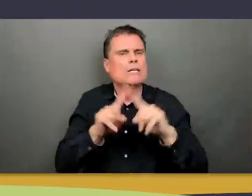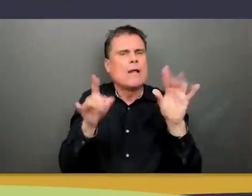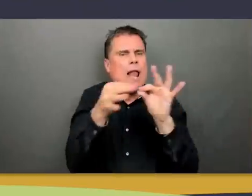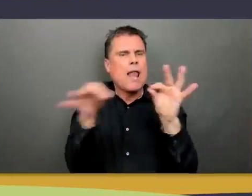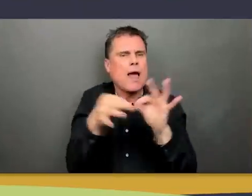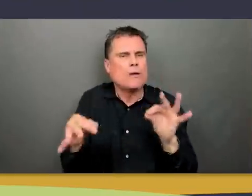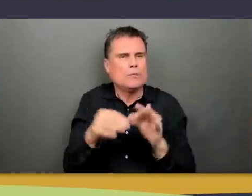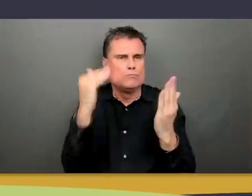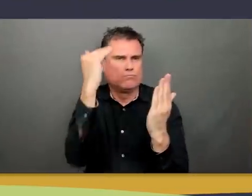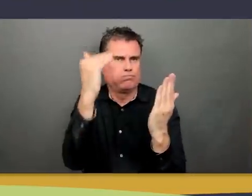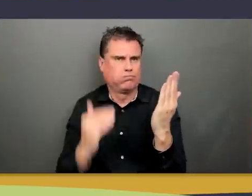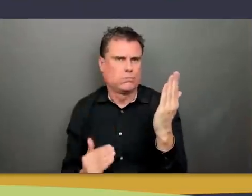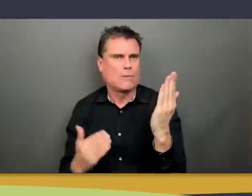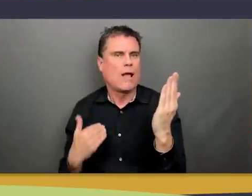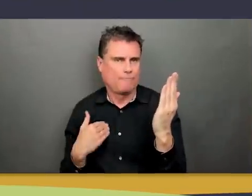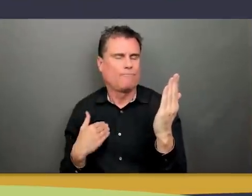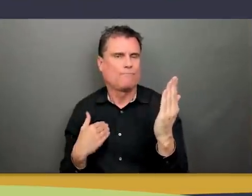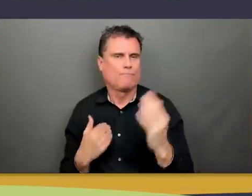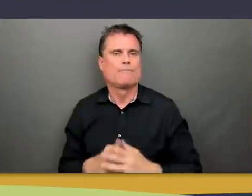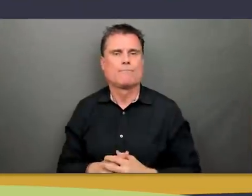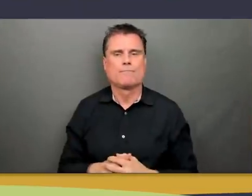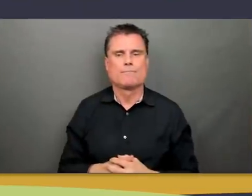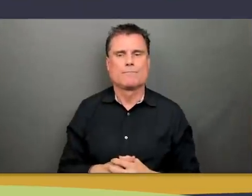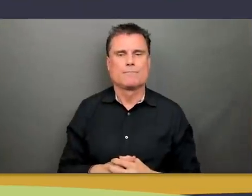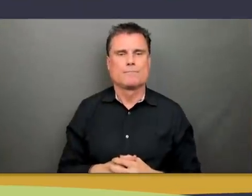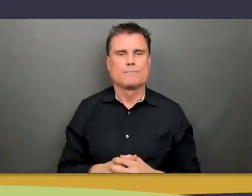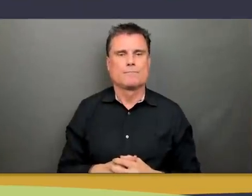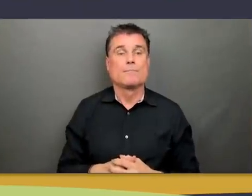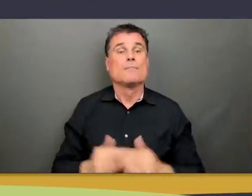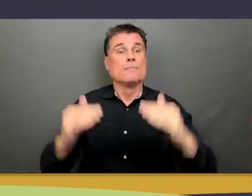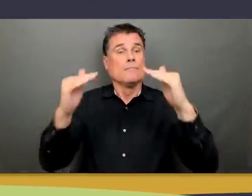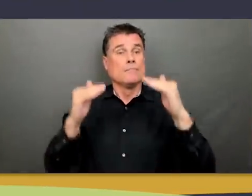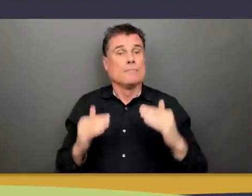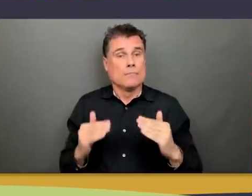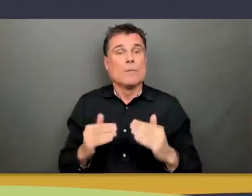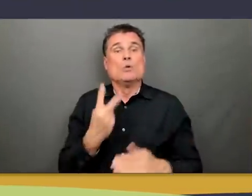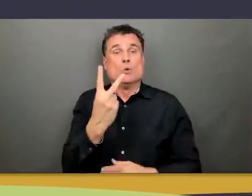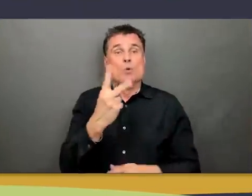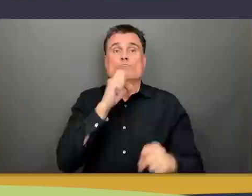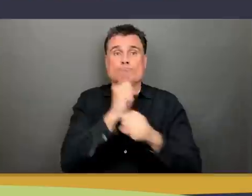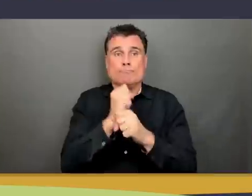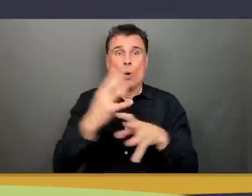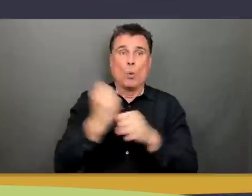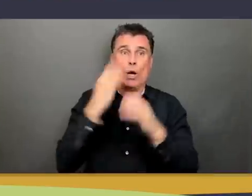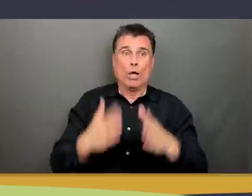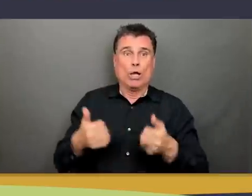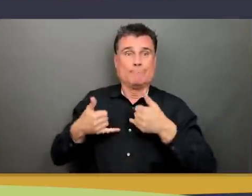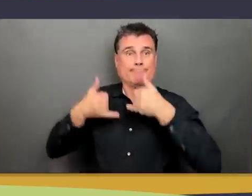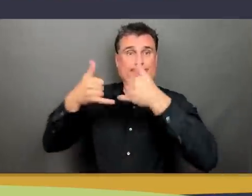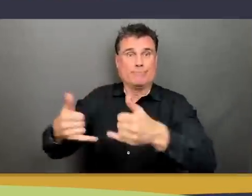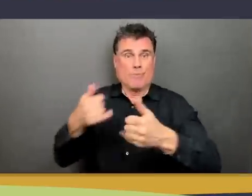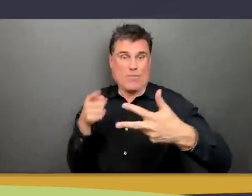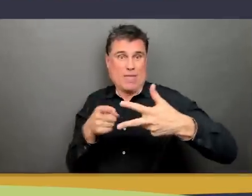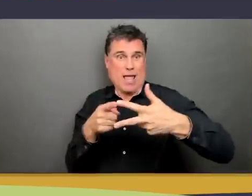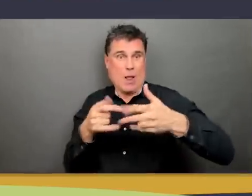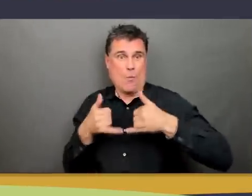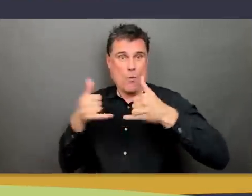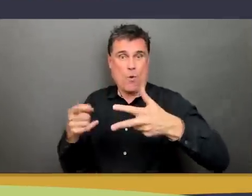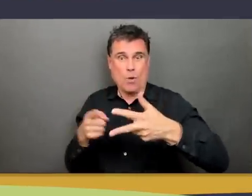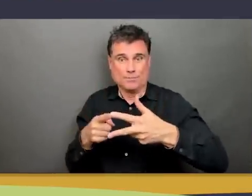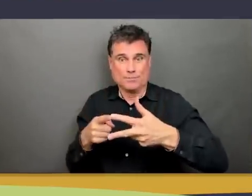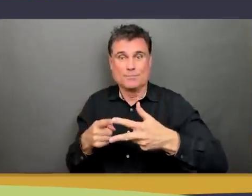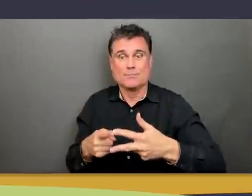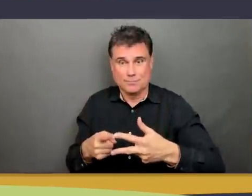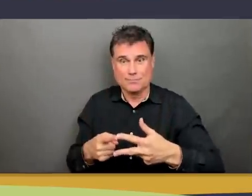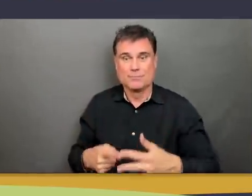And for our awards recipients, first we have Stephanie Allen from Vancouver. Stephanie is nominated for her